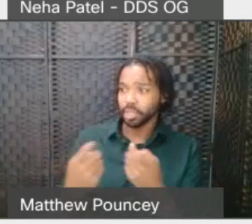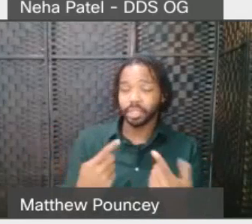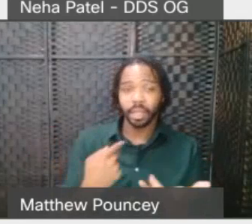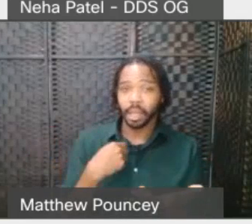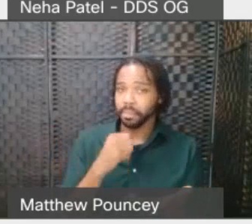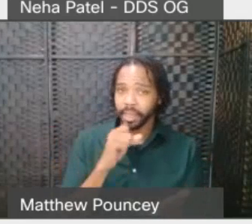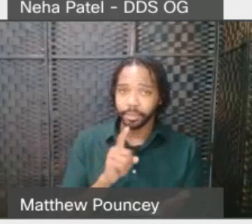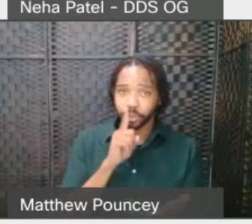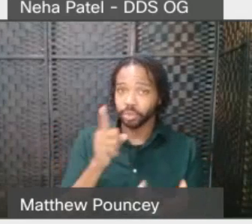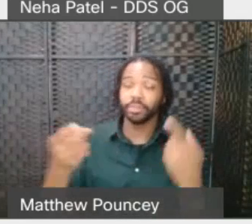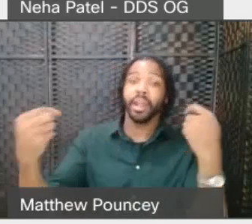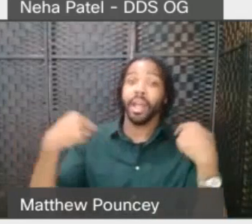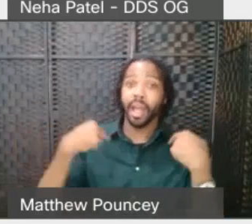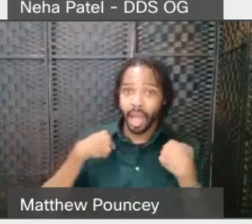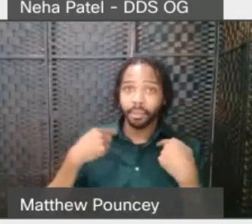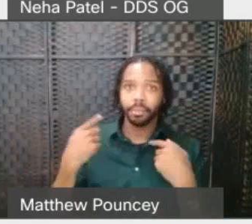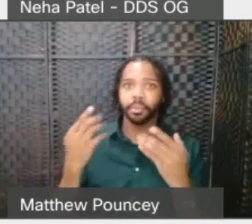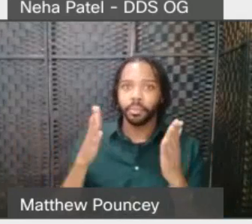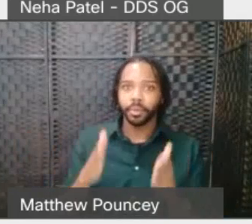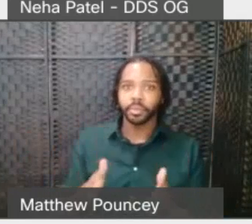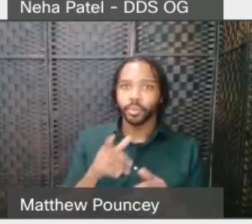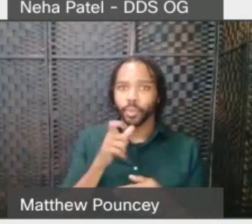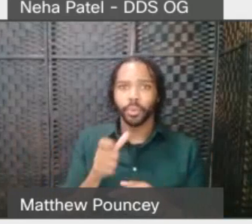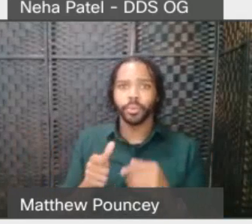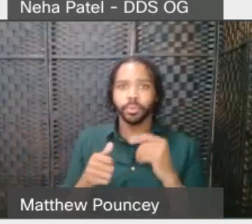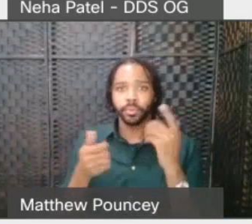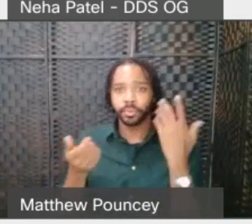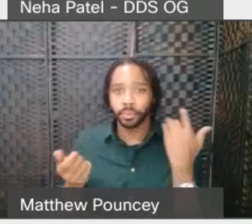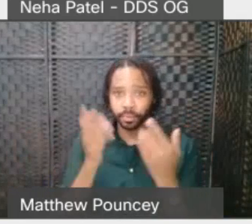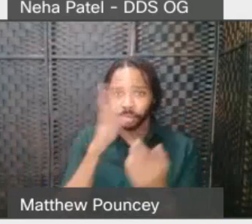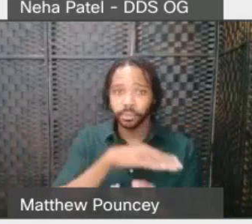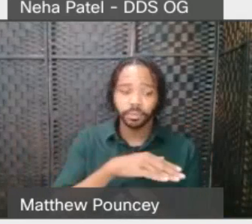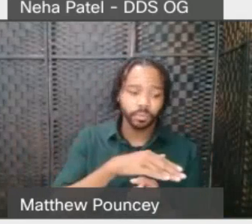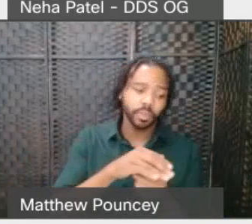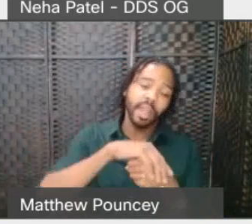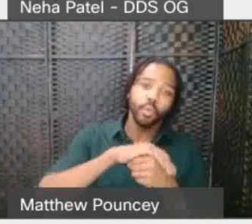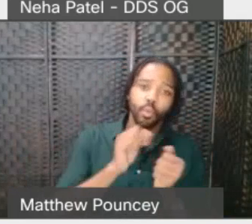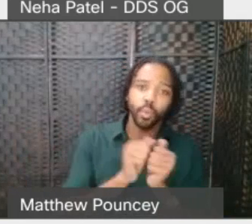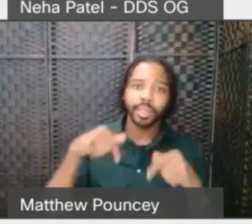sure if I'm someone who is covered by this mandate, I do suggest you